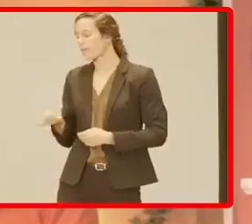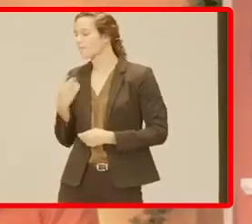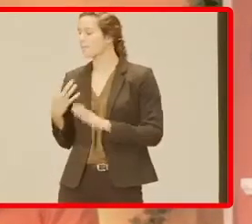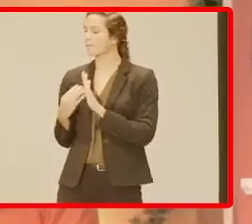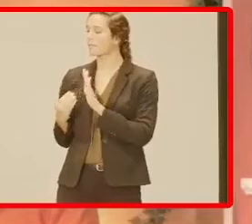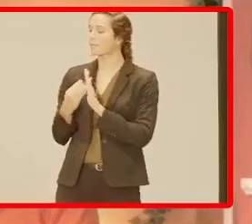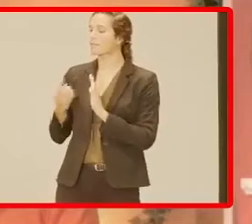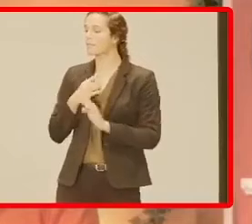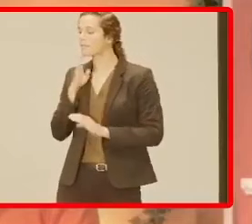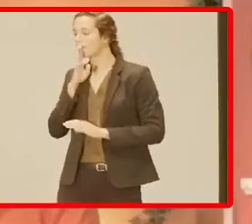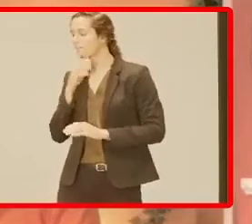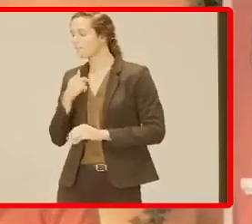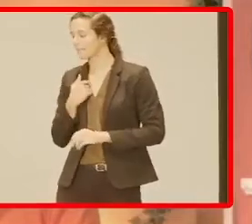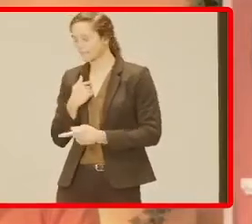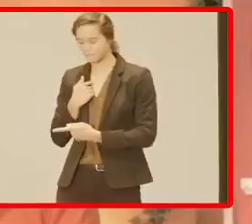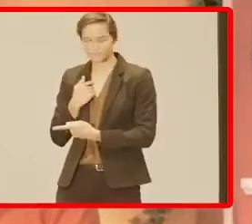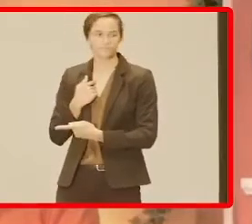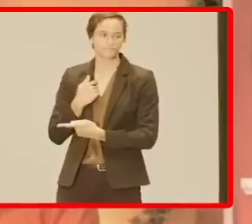have it in his